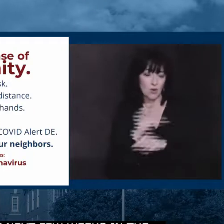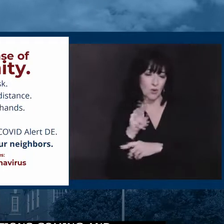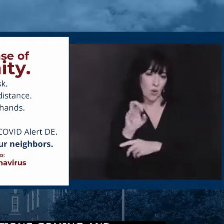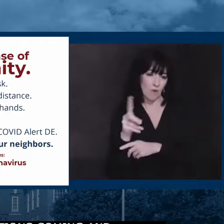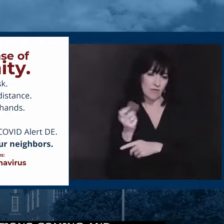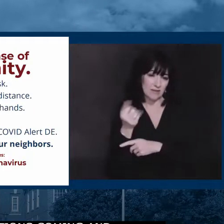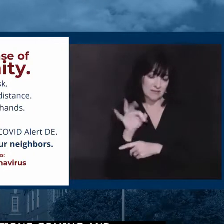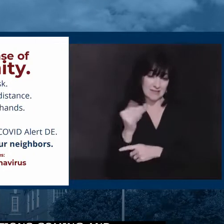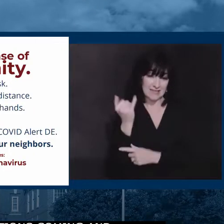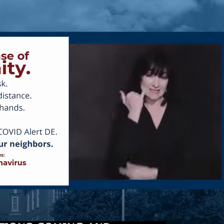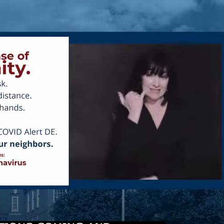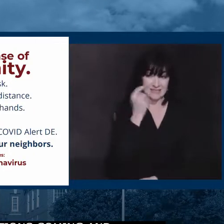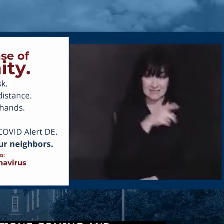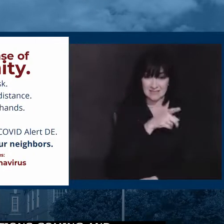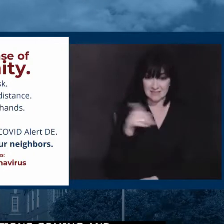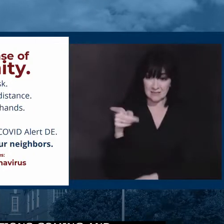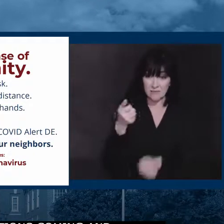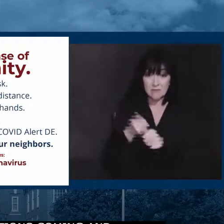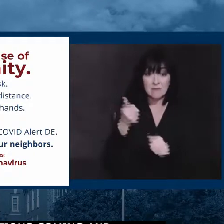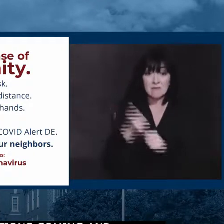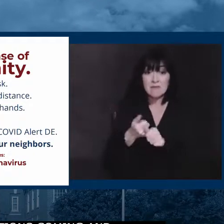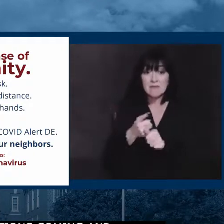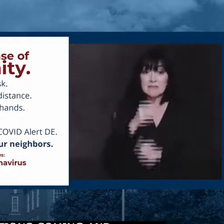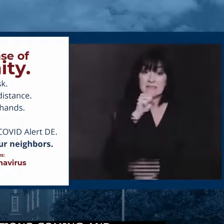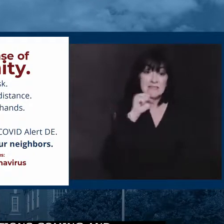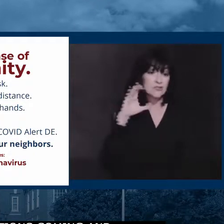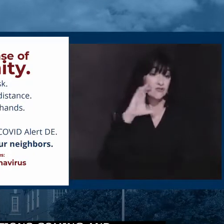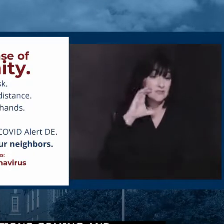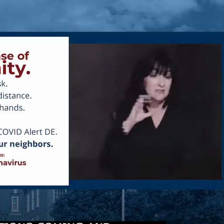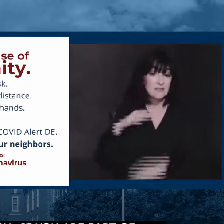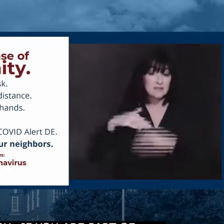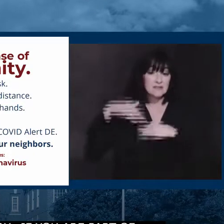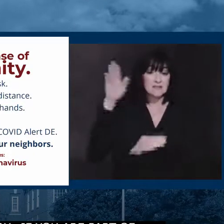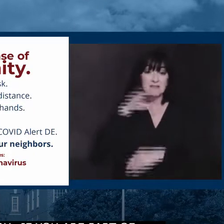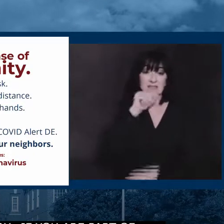population among our senior citizens, those who have pre-existing health conditions,